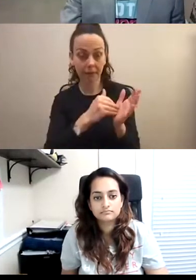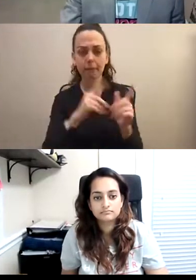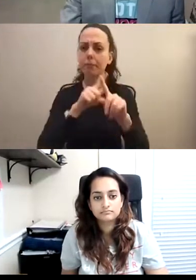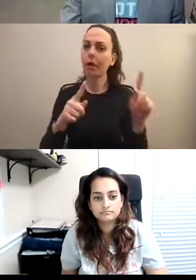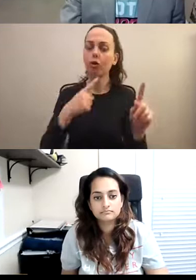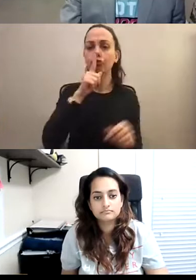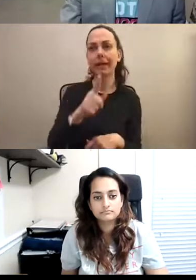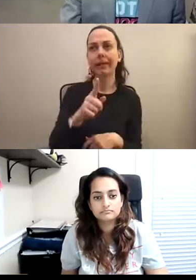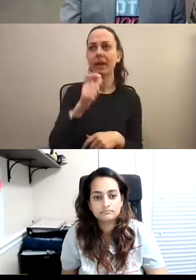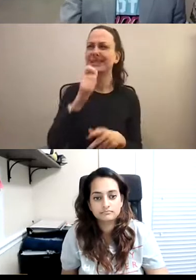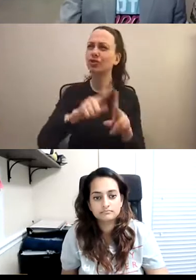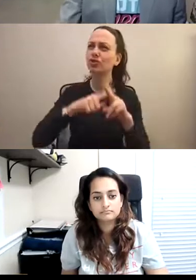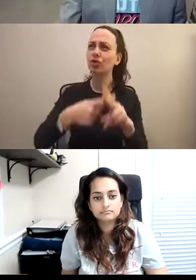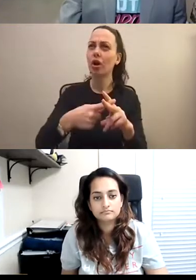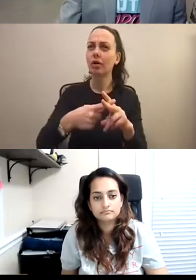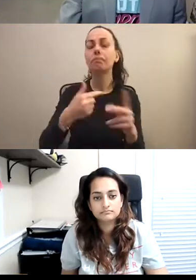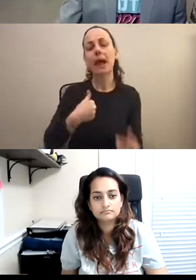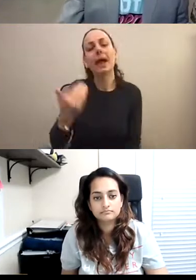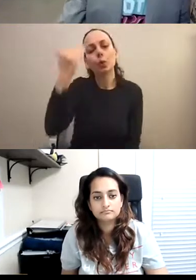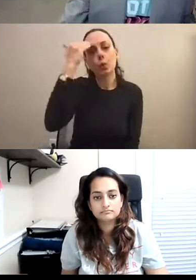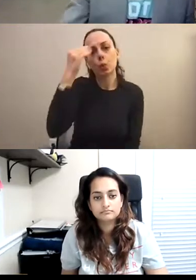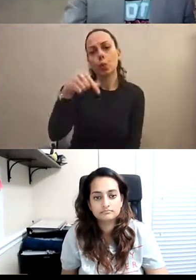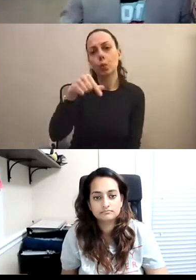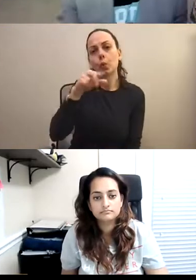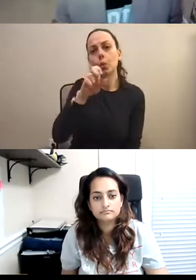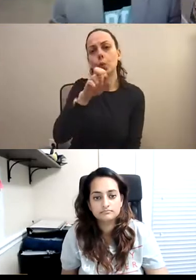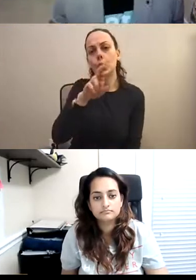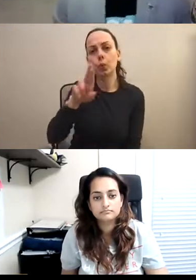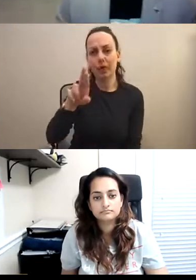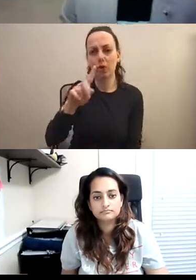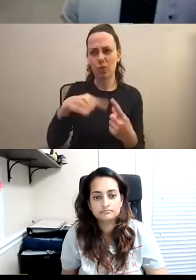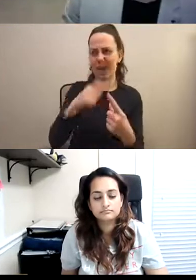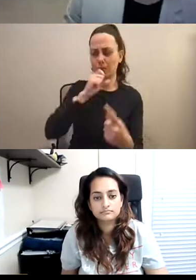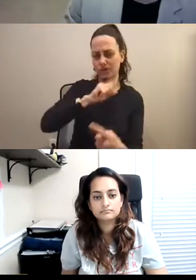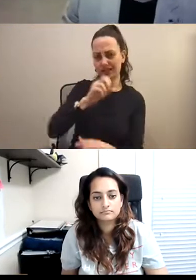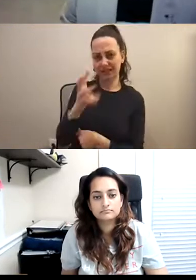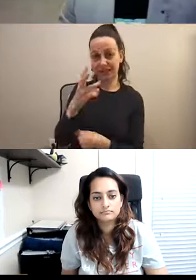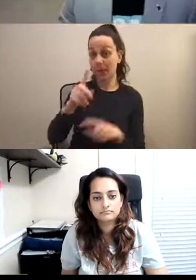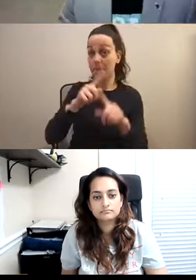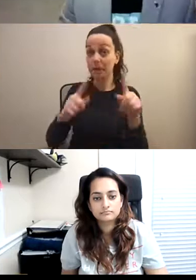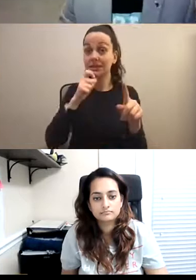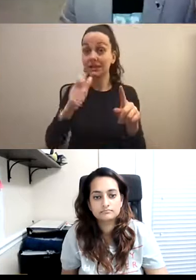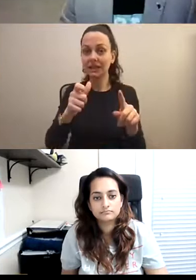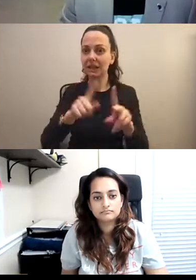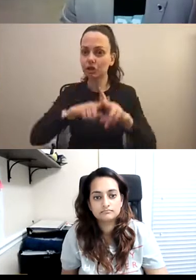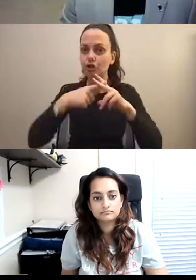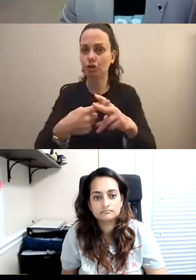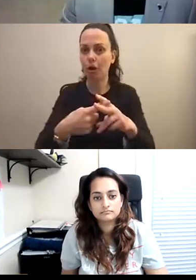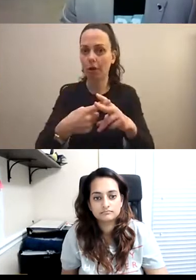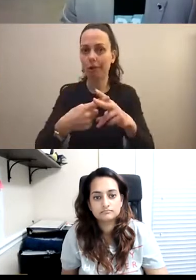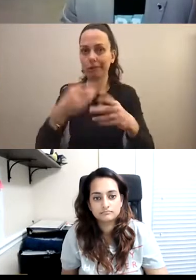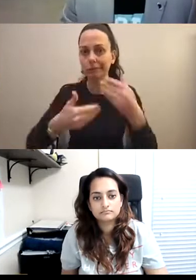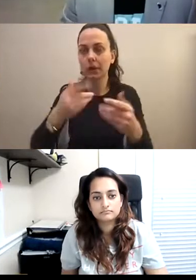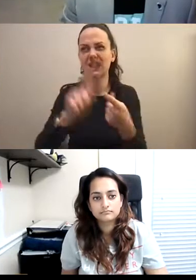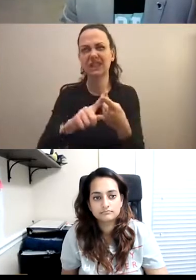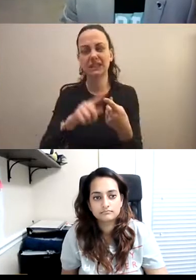didn't start. I knew I was queer by the time I was 16, but I didn't actually start activating that until I was about